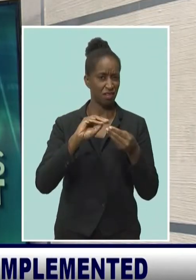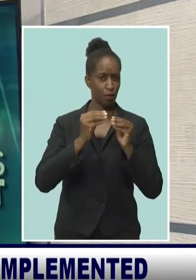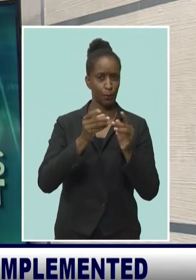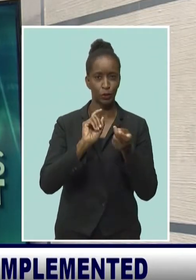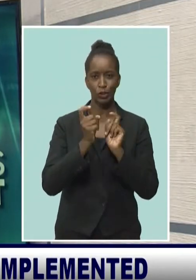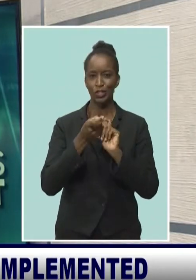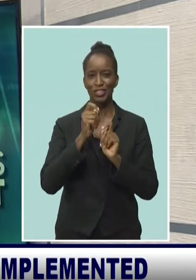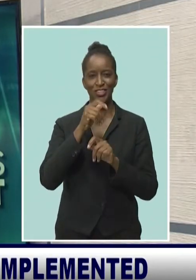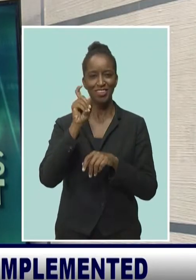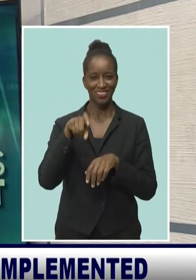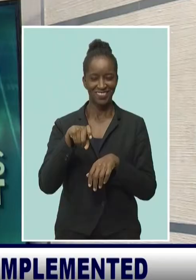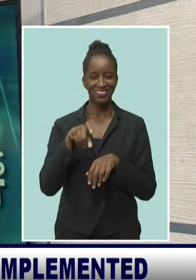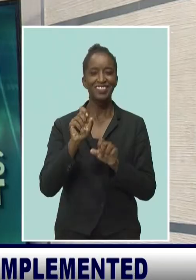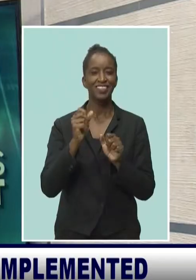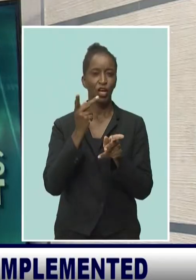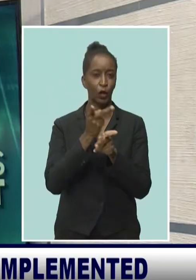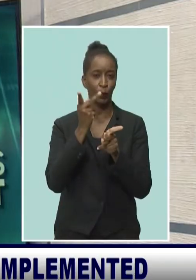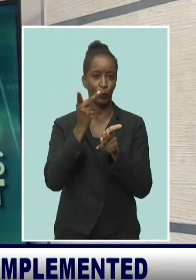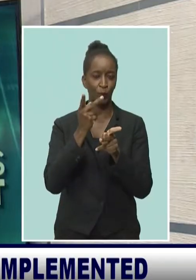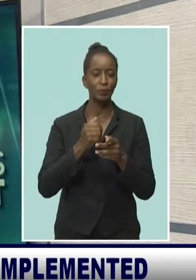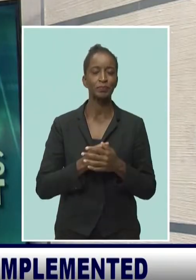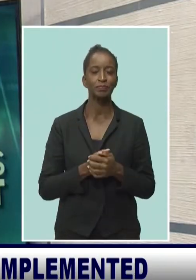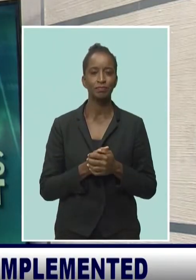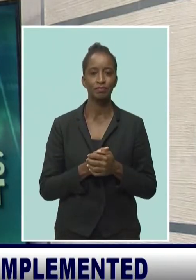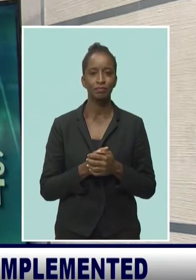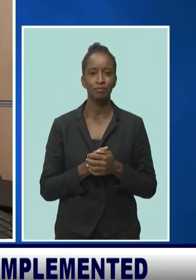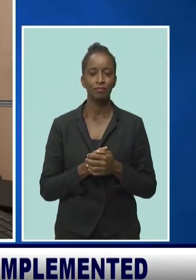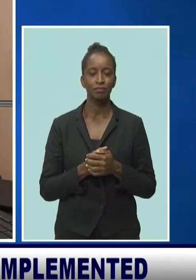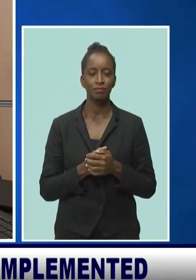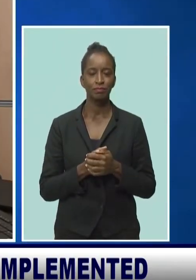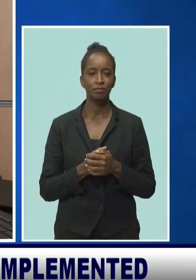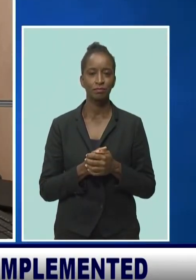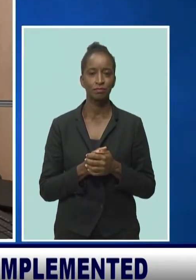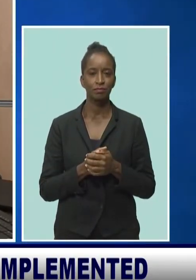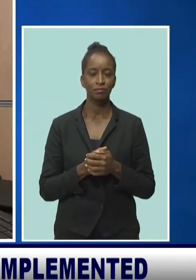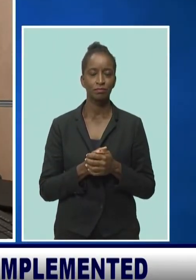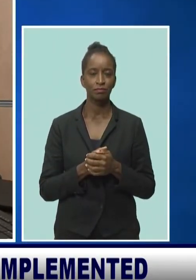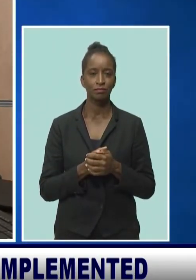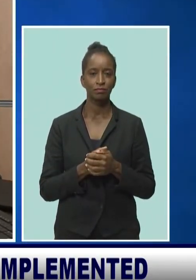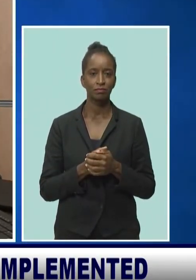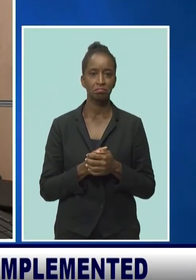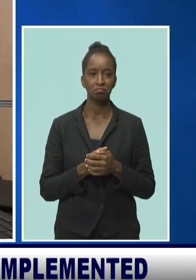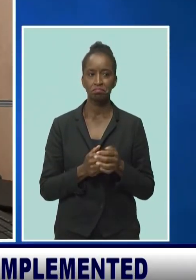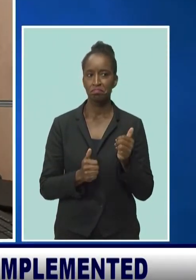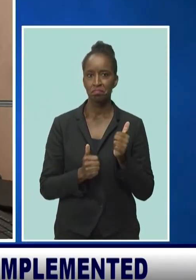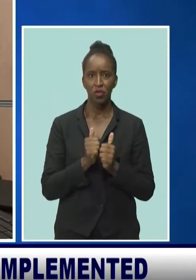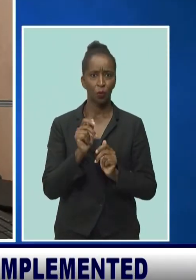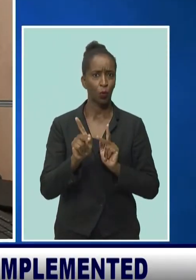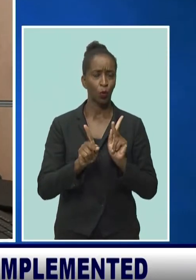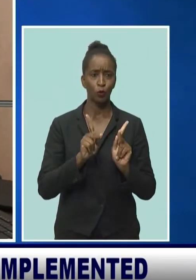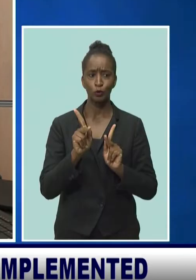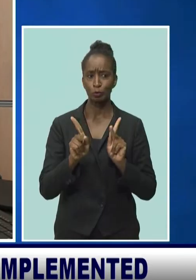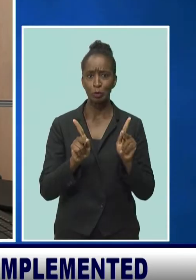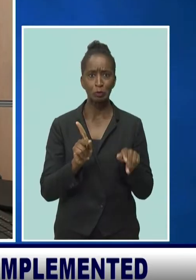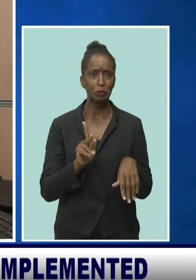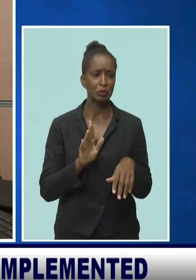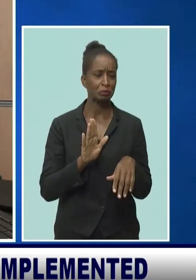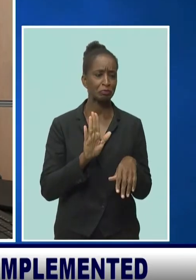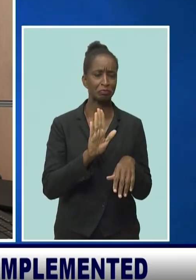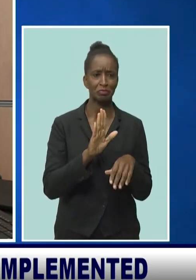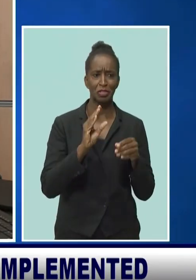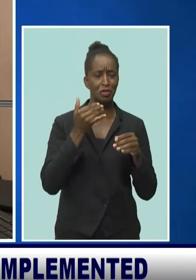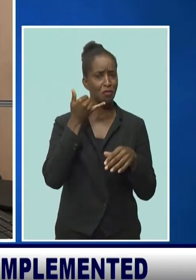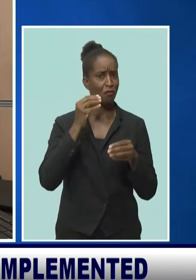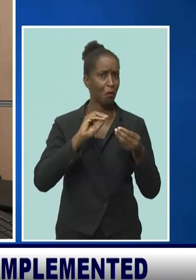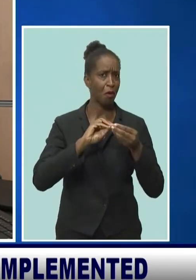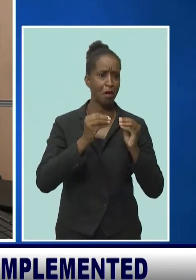and Technology, Davidson Ishmael. Most Barbadians had their numbers for years and have shared them with their friends and family both in